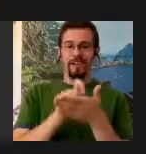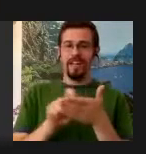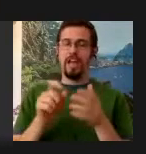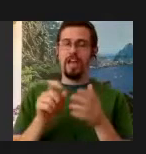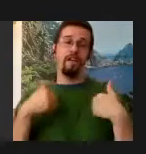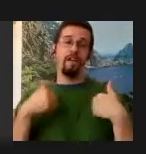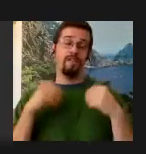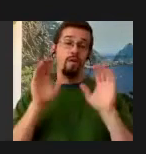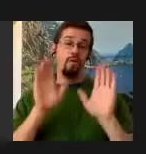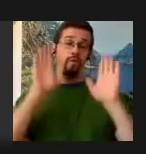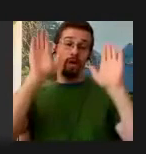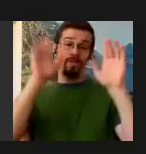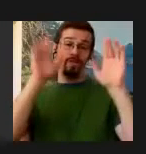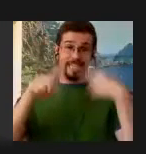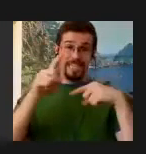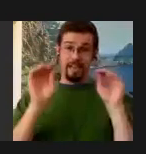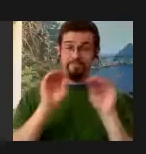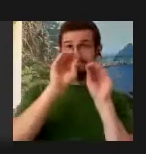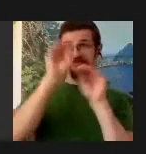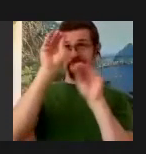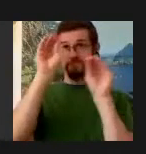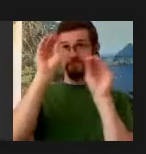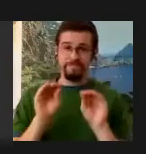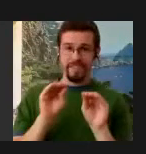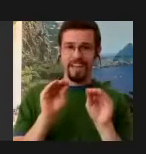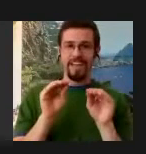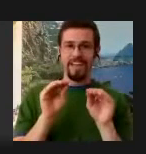sign. And so